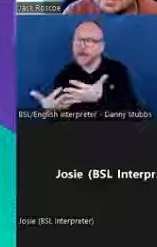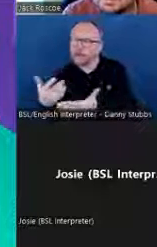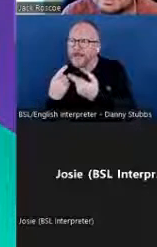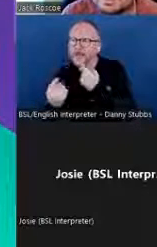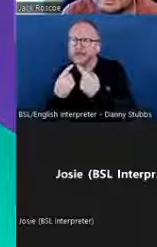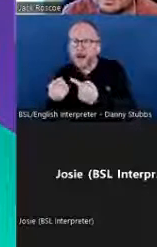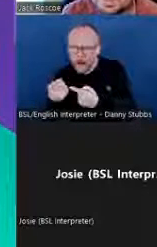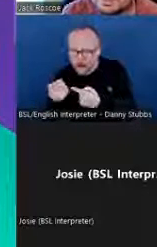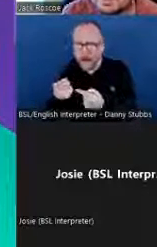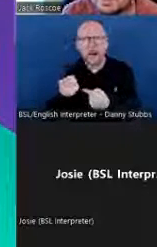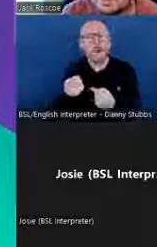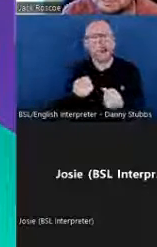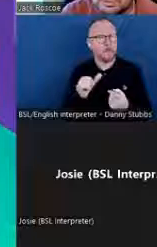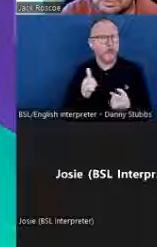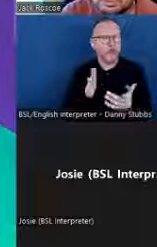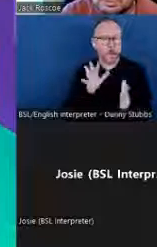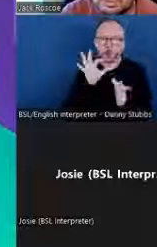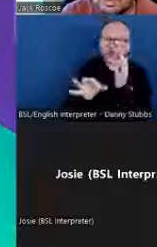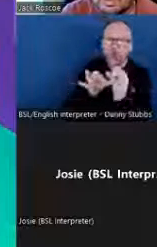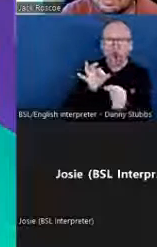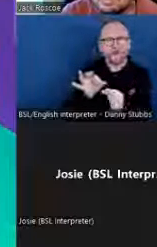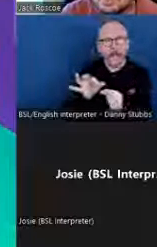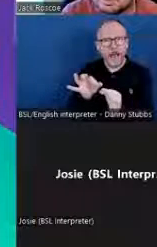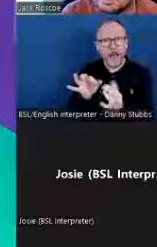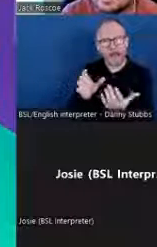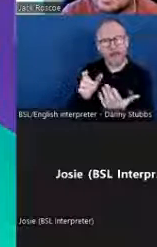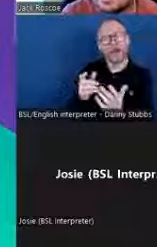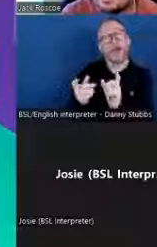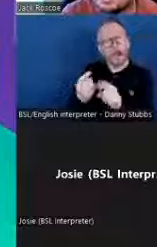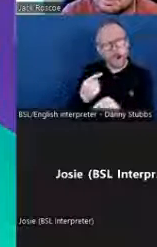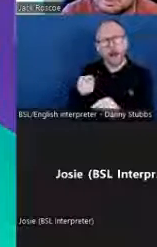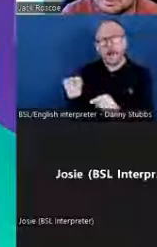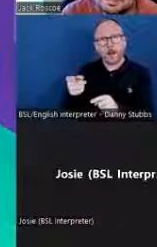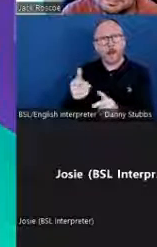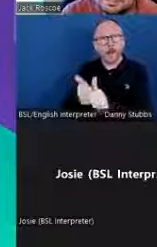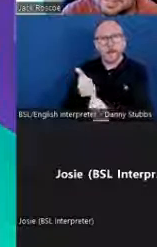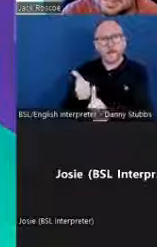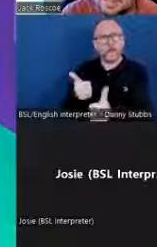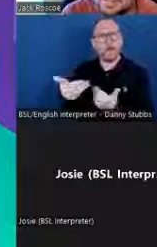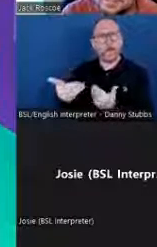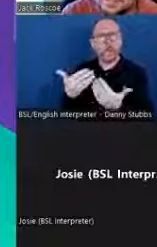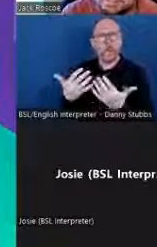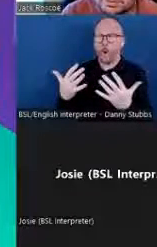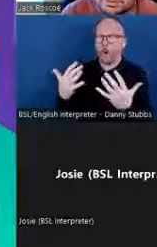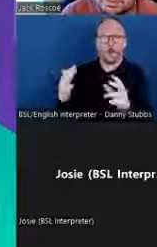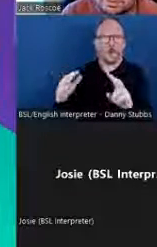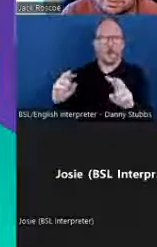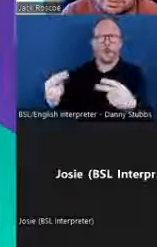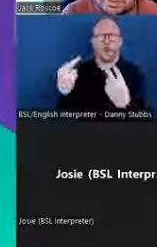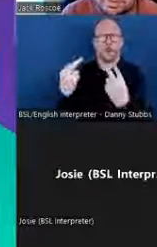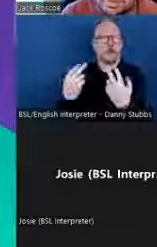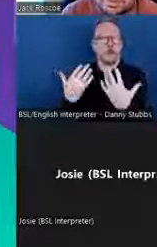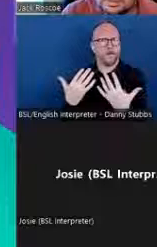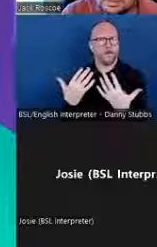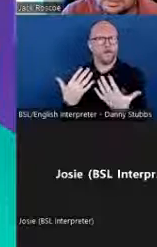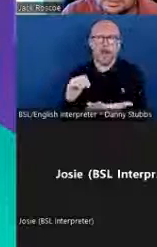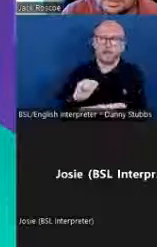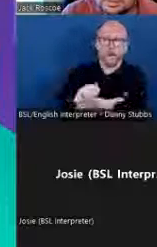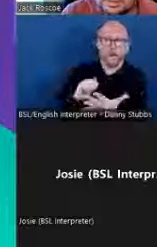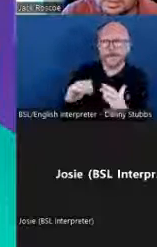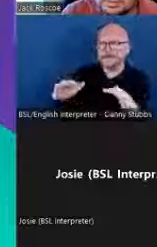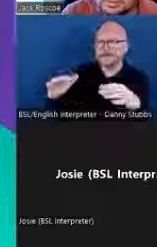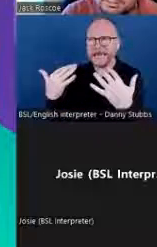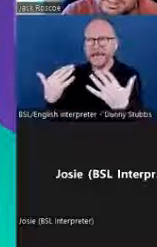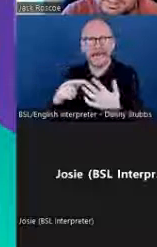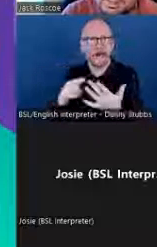their sentiment about the benefits that it brought to them, like increased publicity and opportunities. They've worked with a